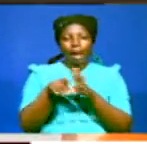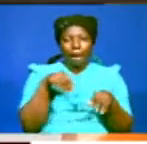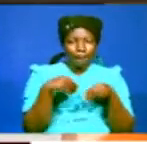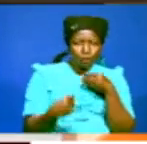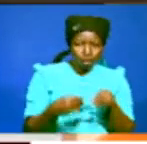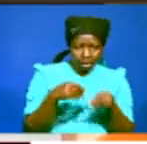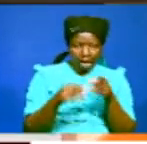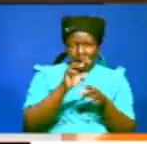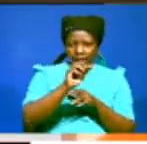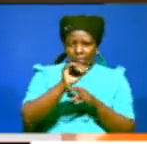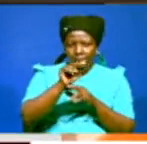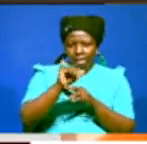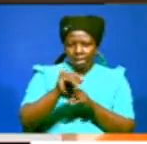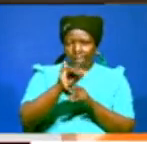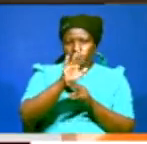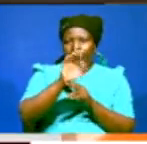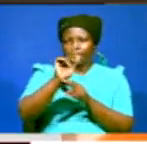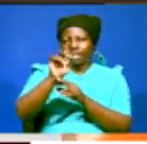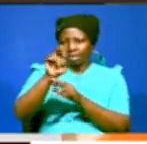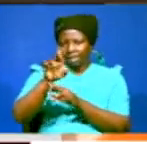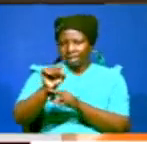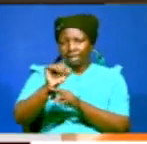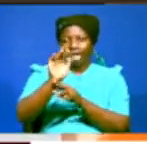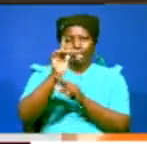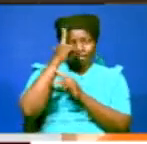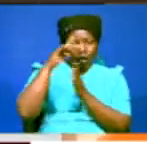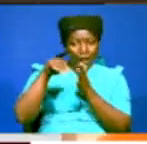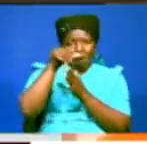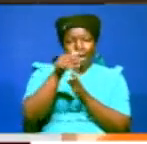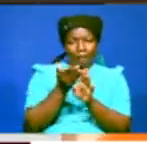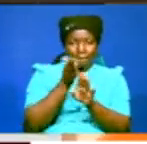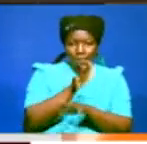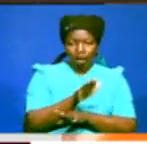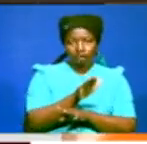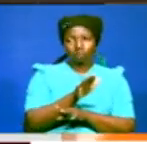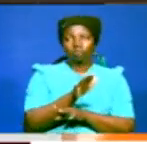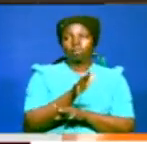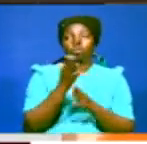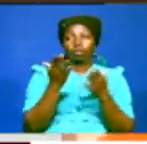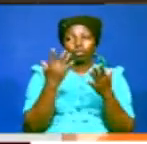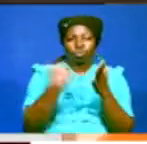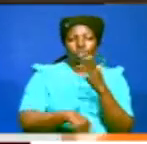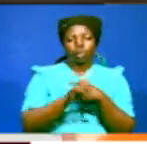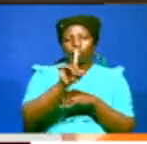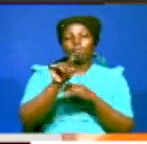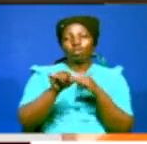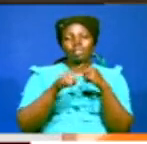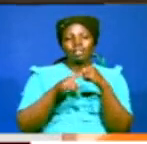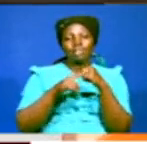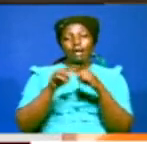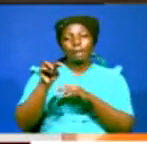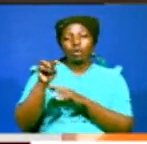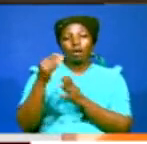seeking compensation awarded him worth, or rather is seeking compensation worth 1.6 million